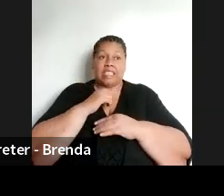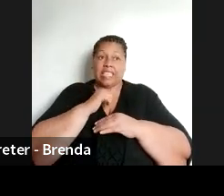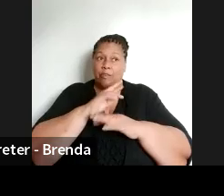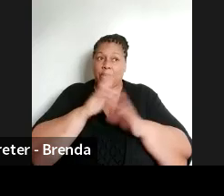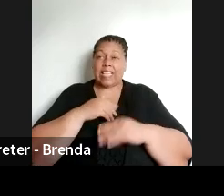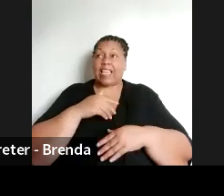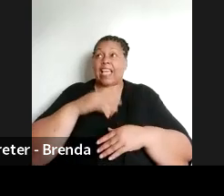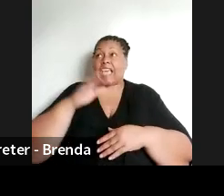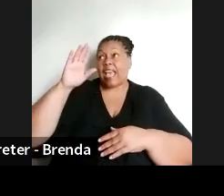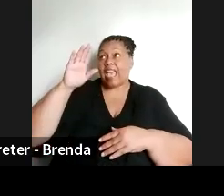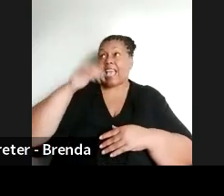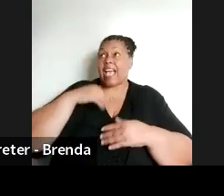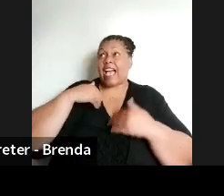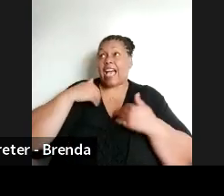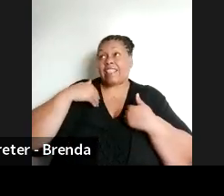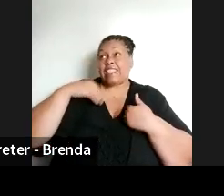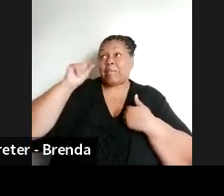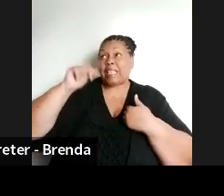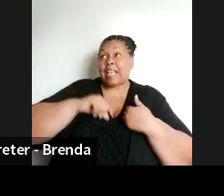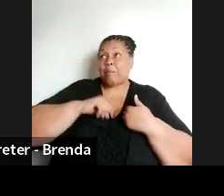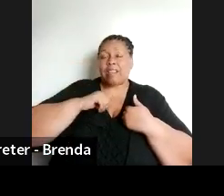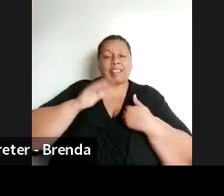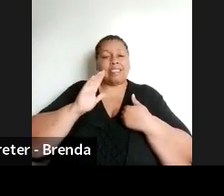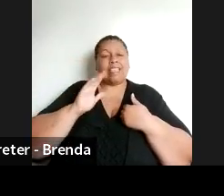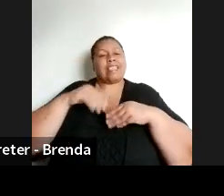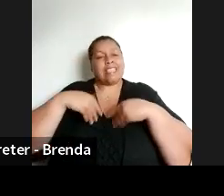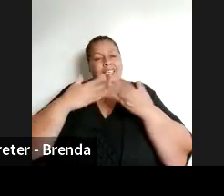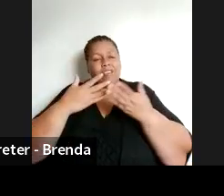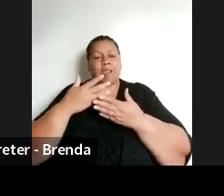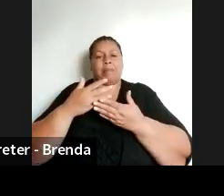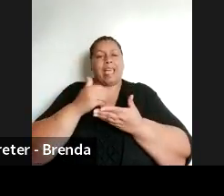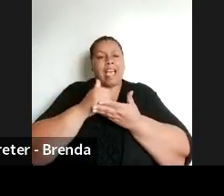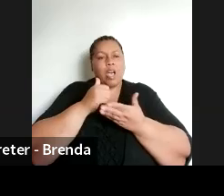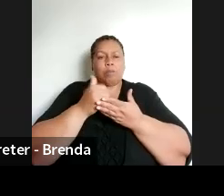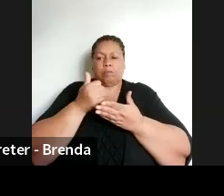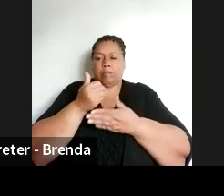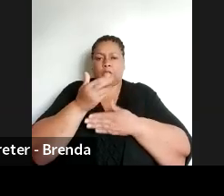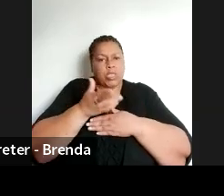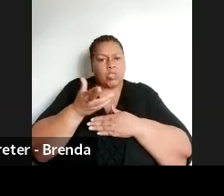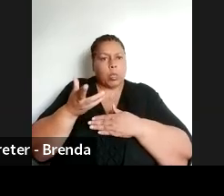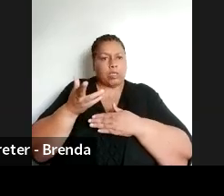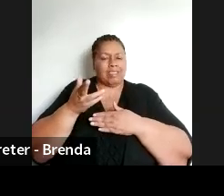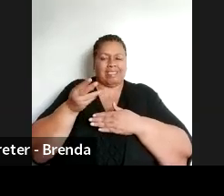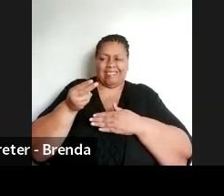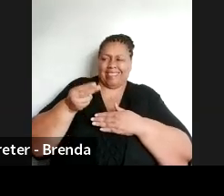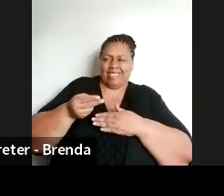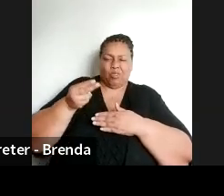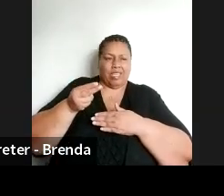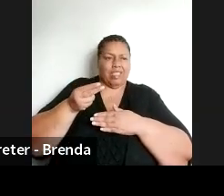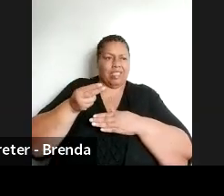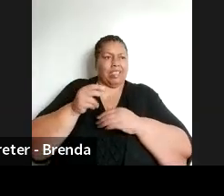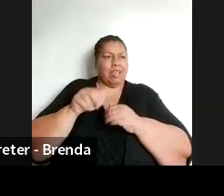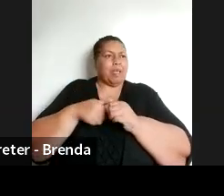like give them the help and resources and the history behind the movement, because it's not taught in